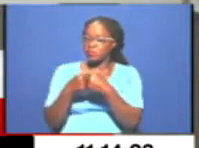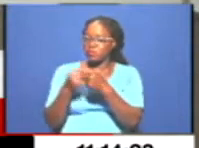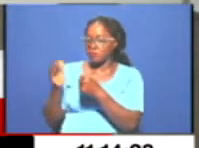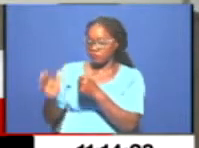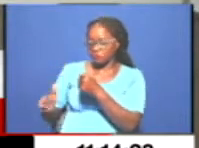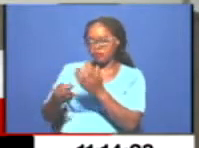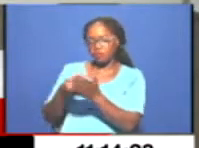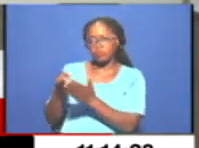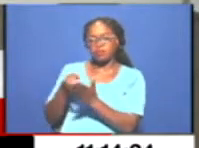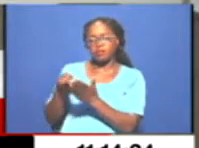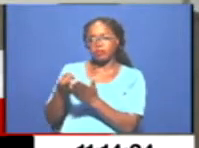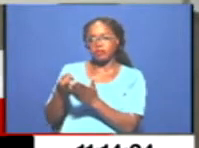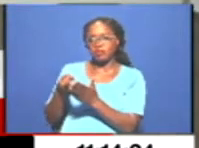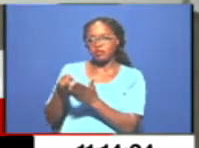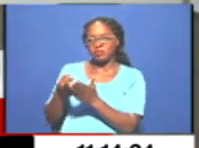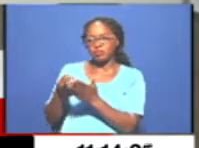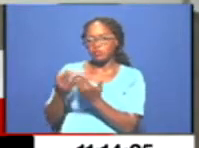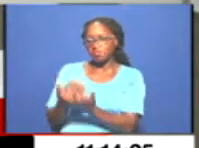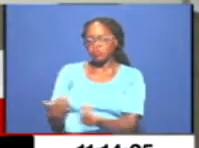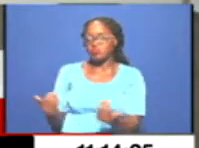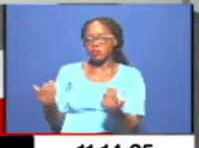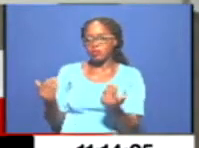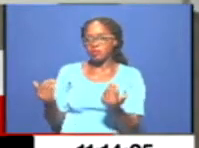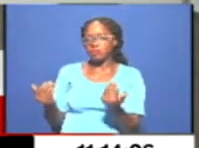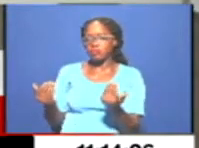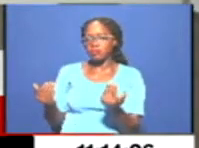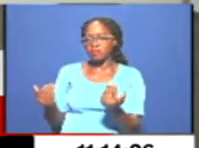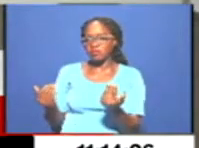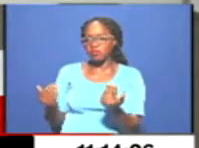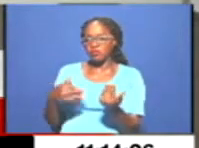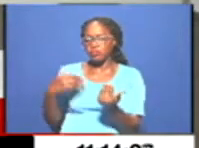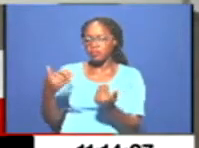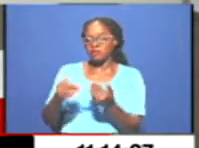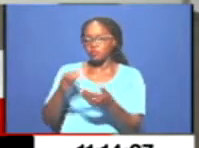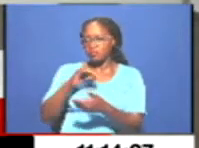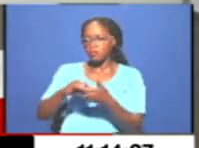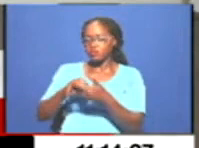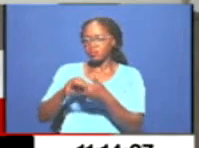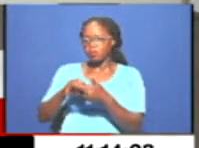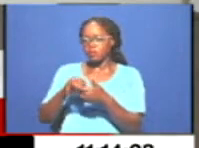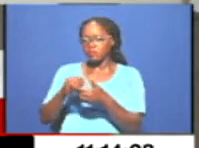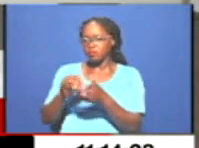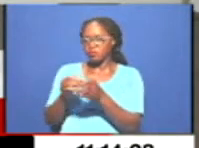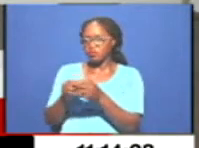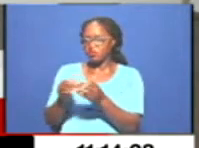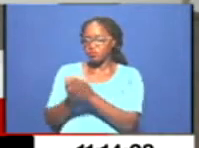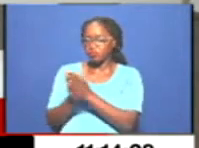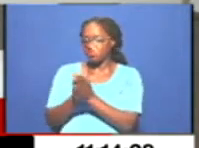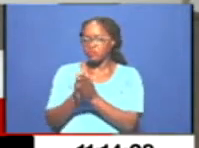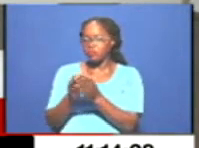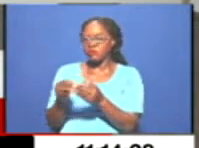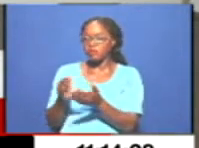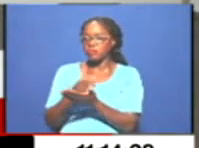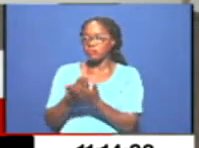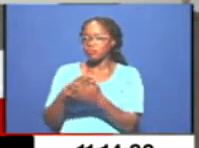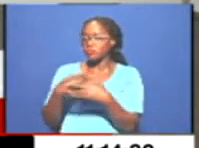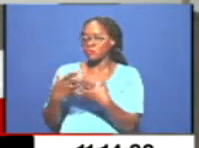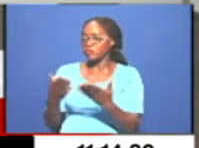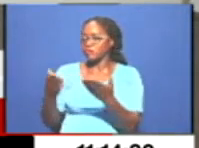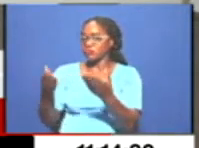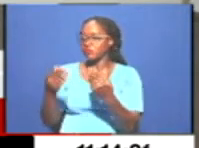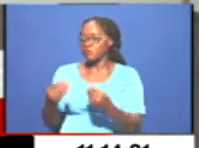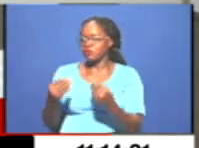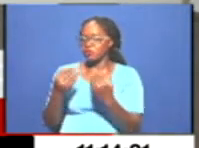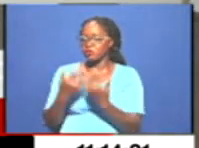financial, is equipment. Every federation will give you a story of how they were given